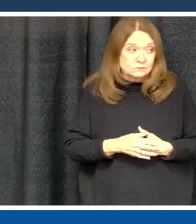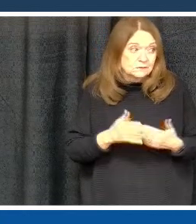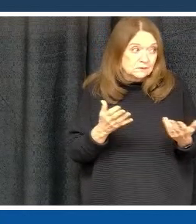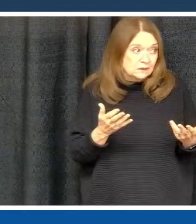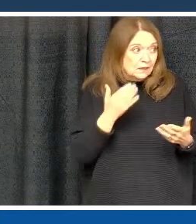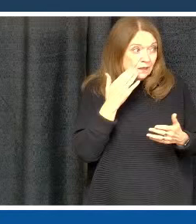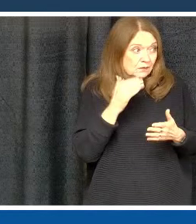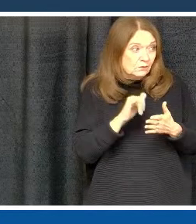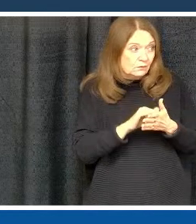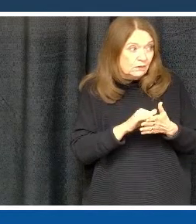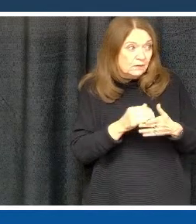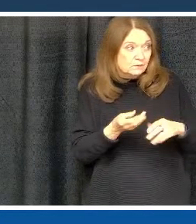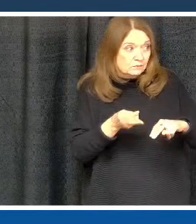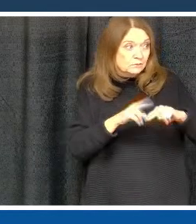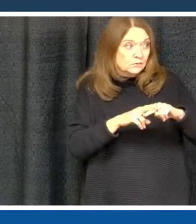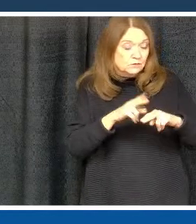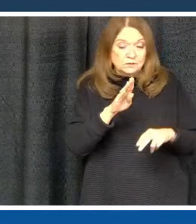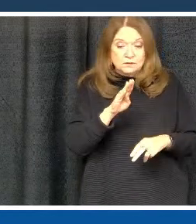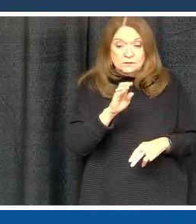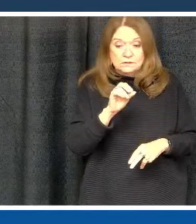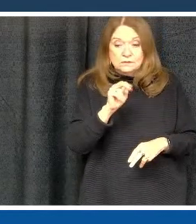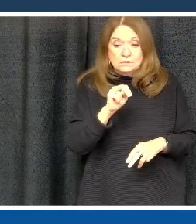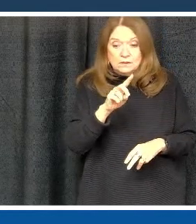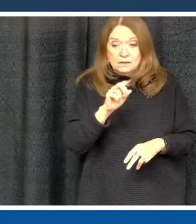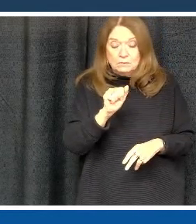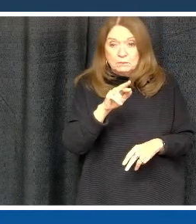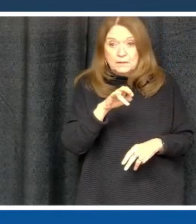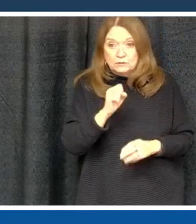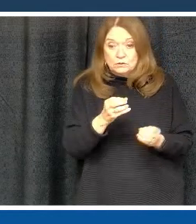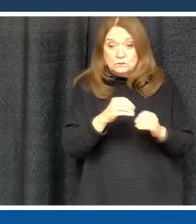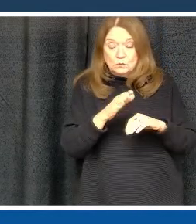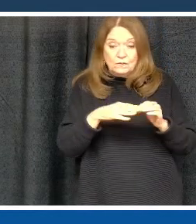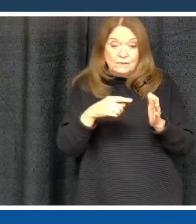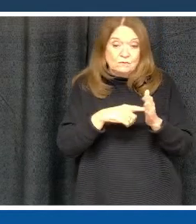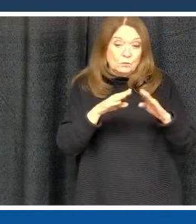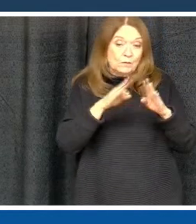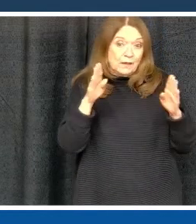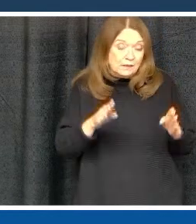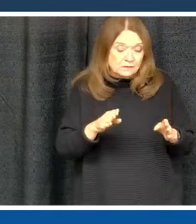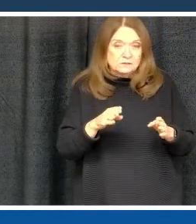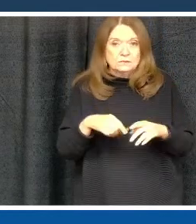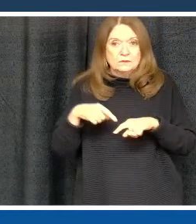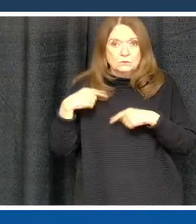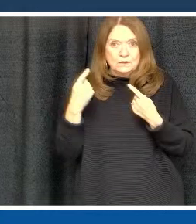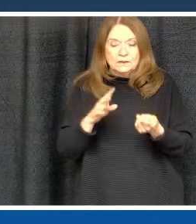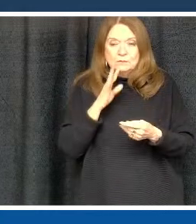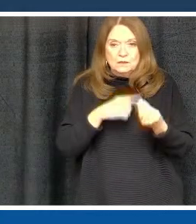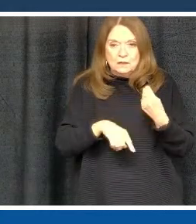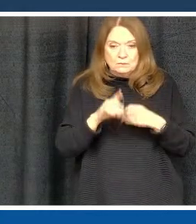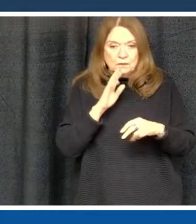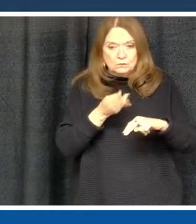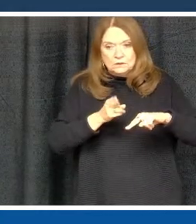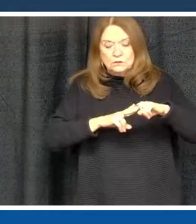that pushes the boundaries further on the affordable housing that we keep talking about we have a need for.